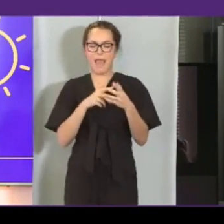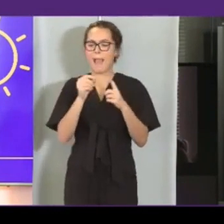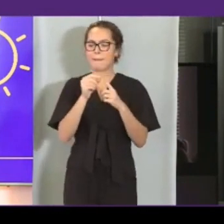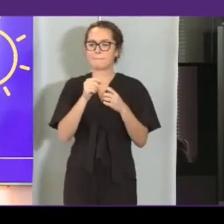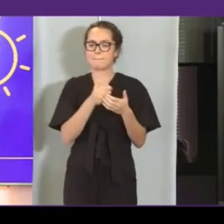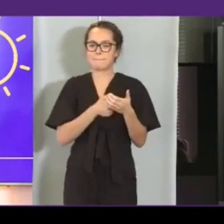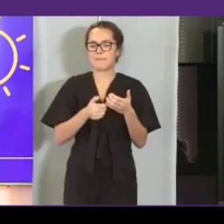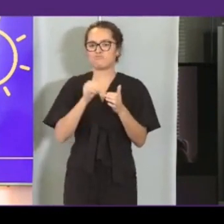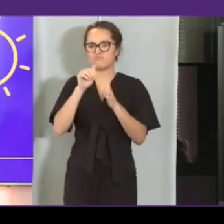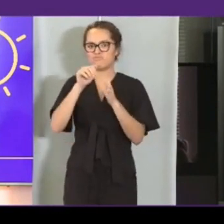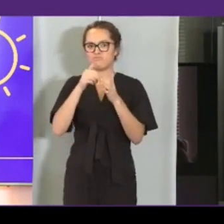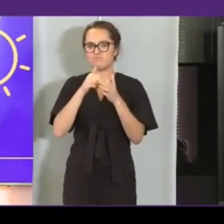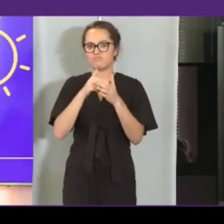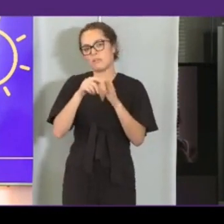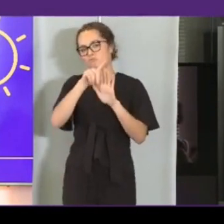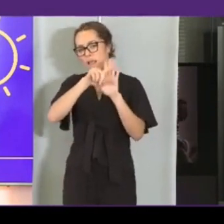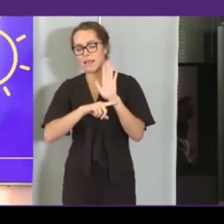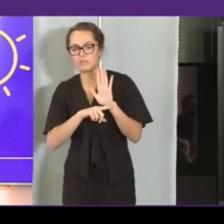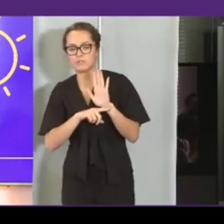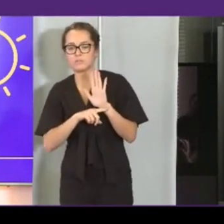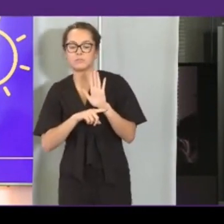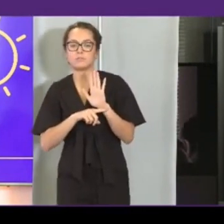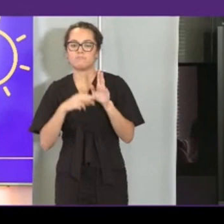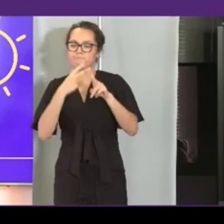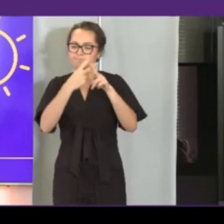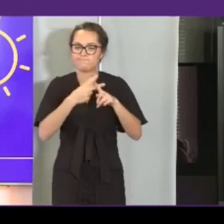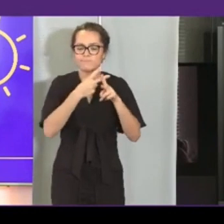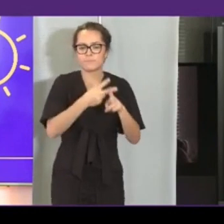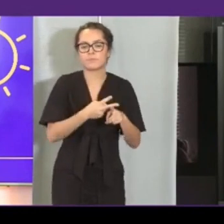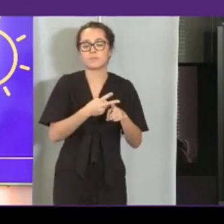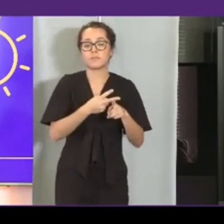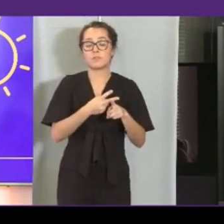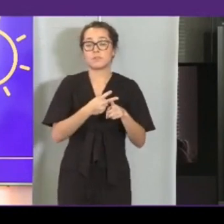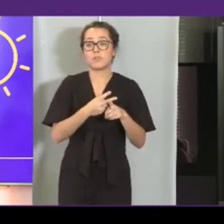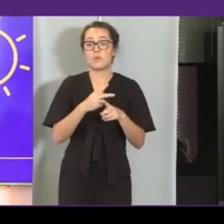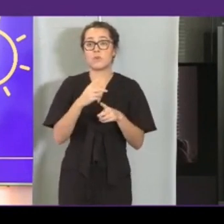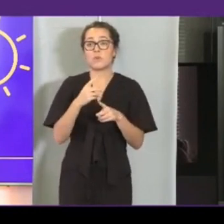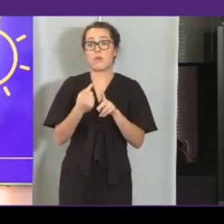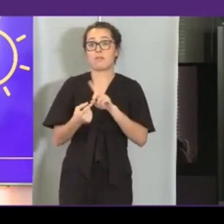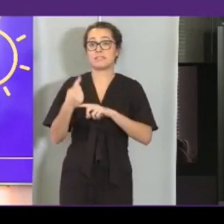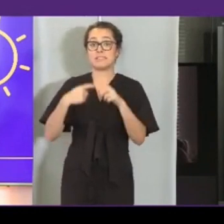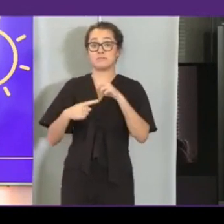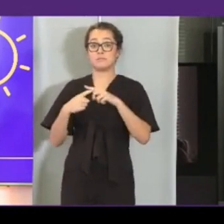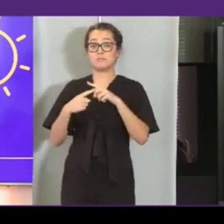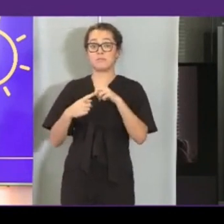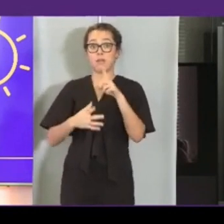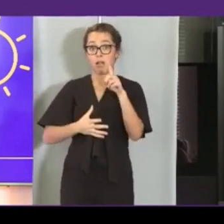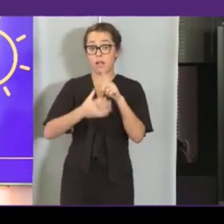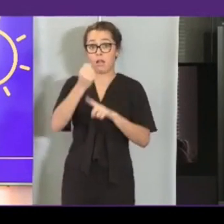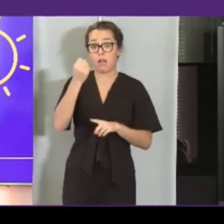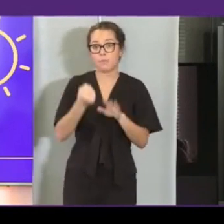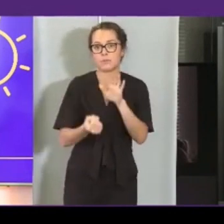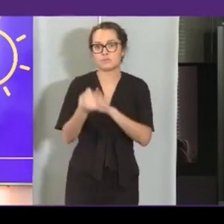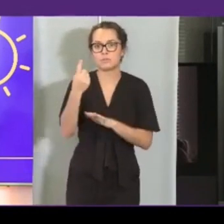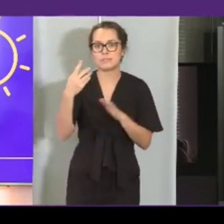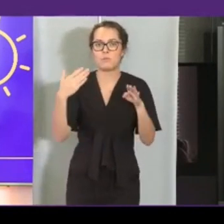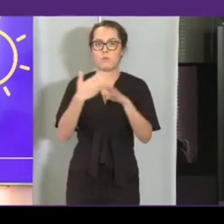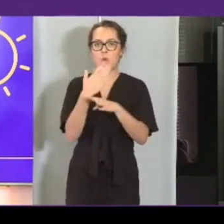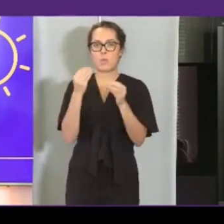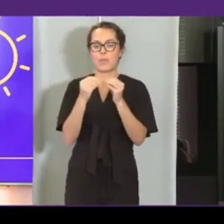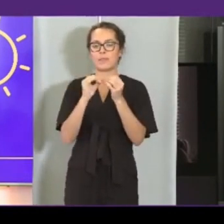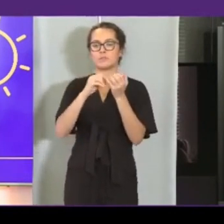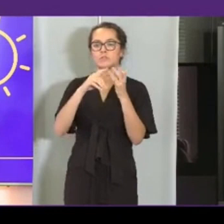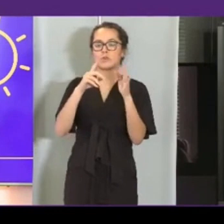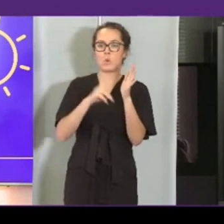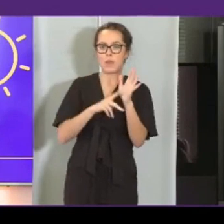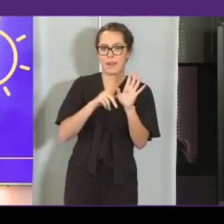took an great opportunity to work for Sony Europe, working on their various accessibility initiatives and strategies